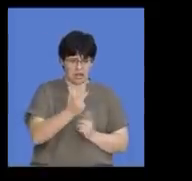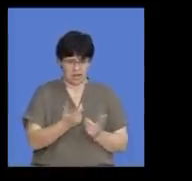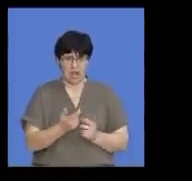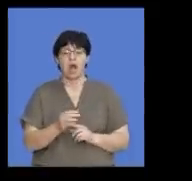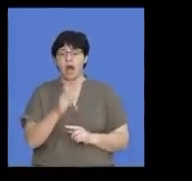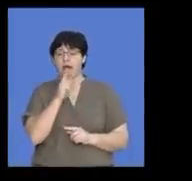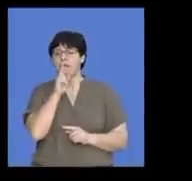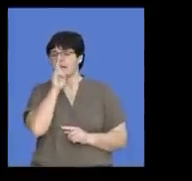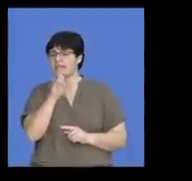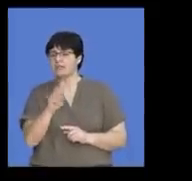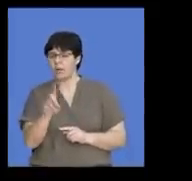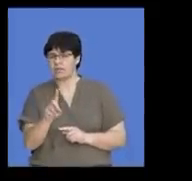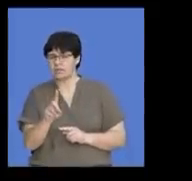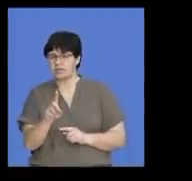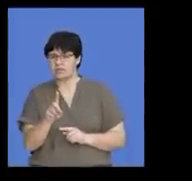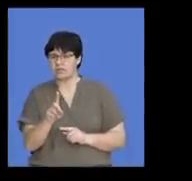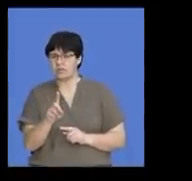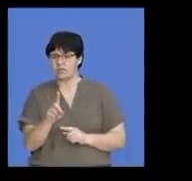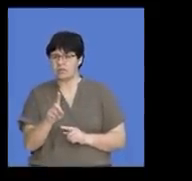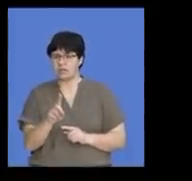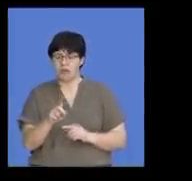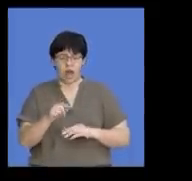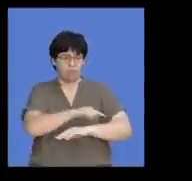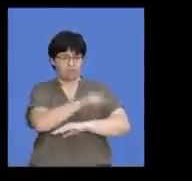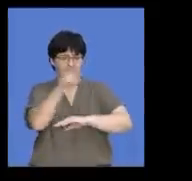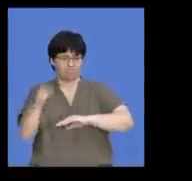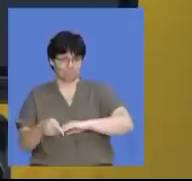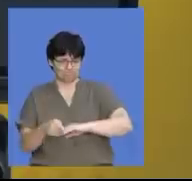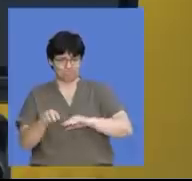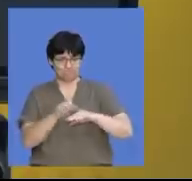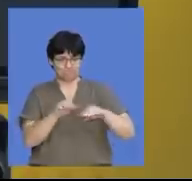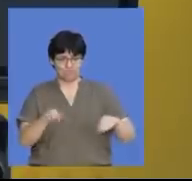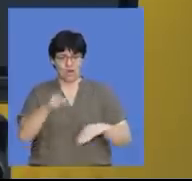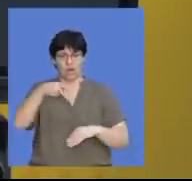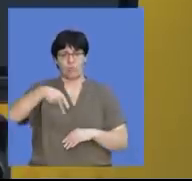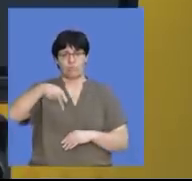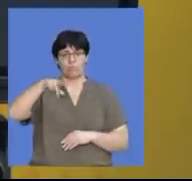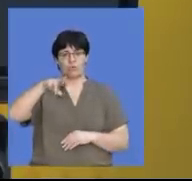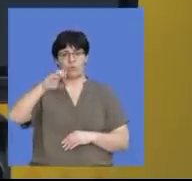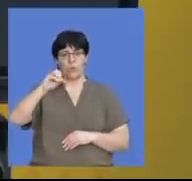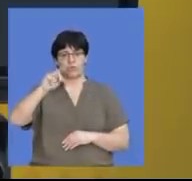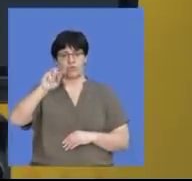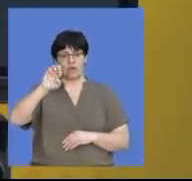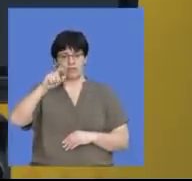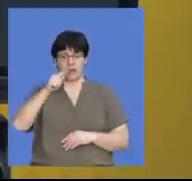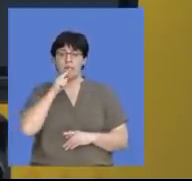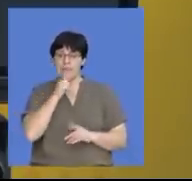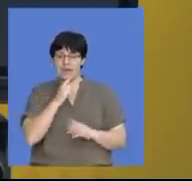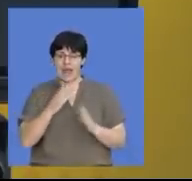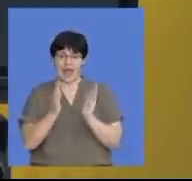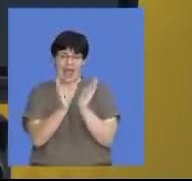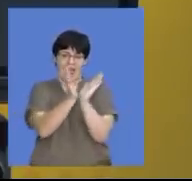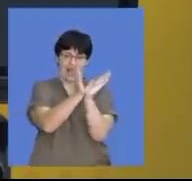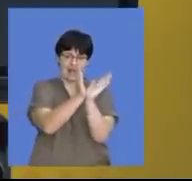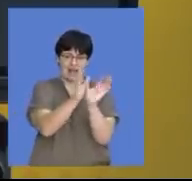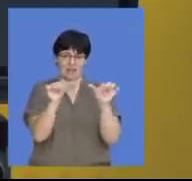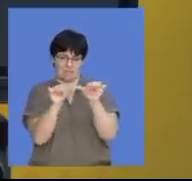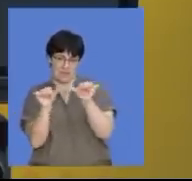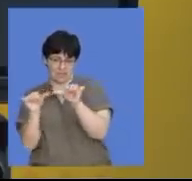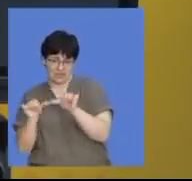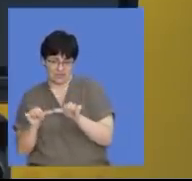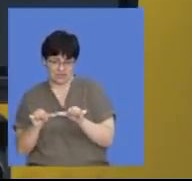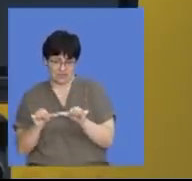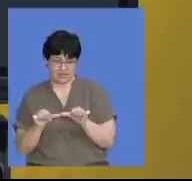you need a protractor. A protractor is used to measure angles, and these